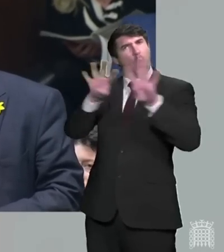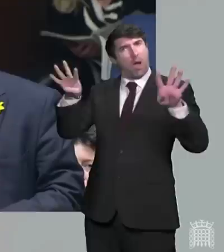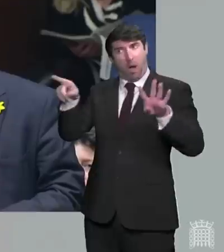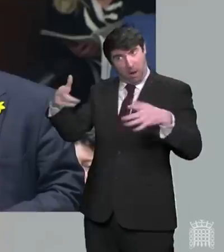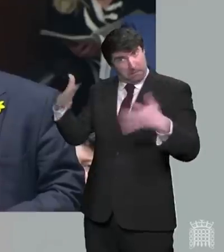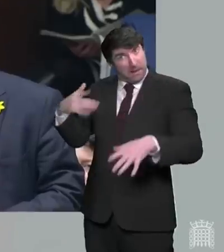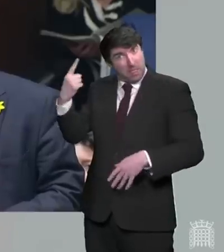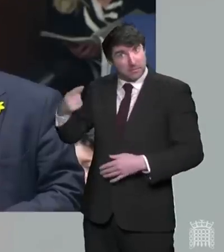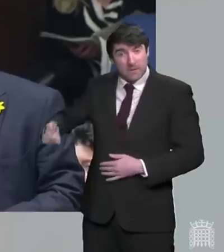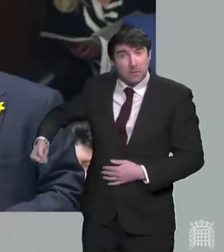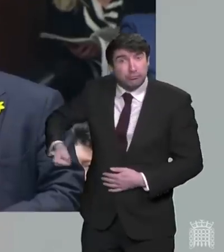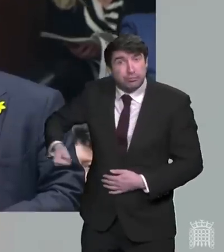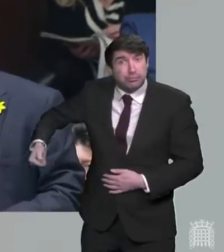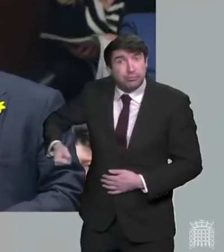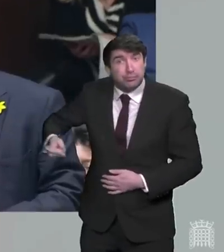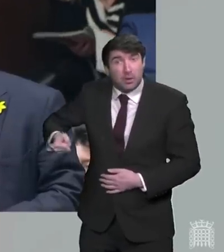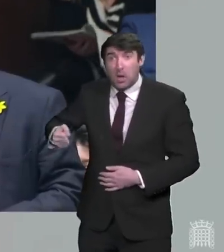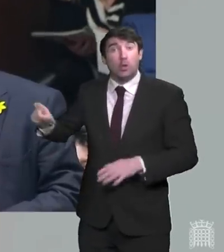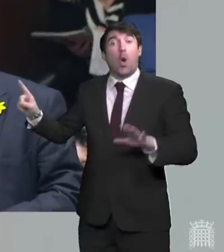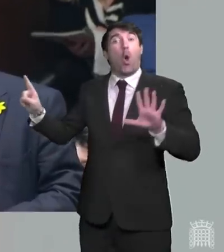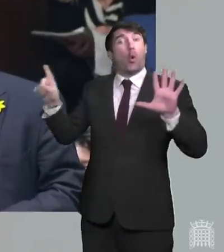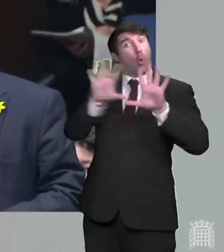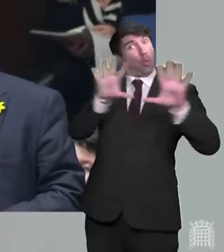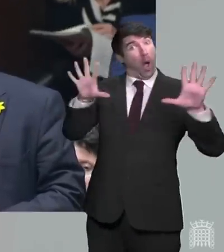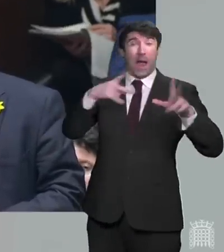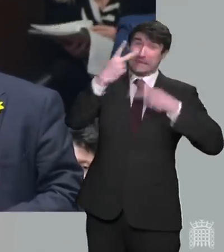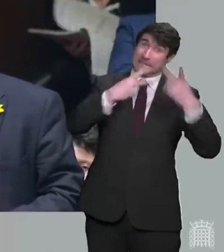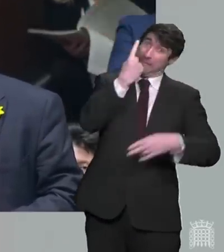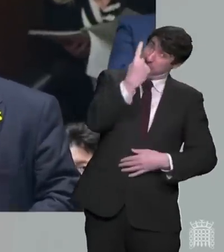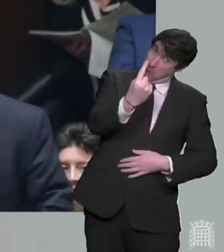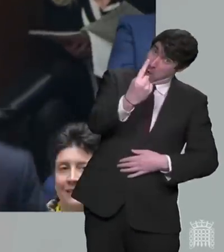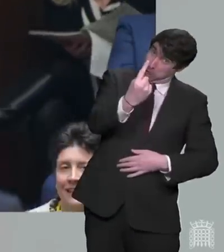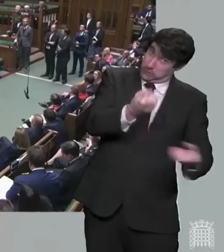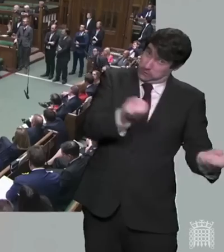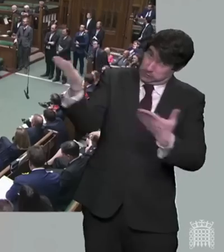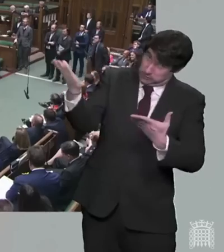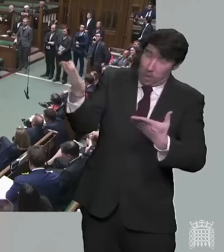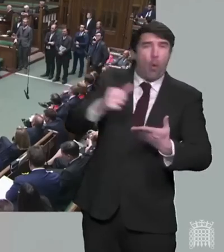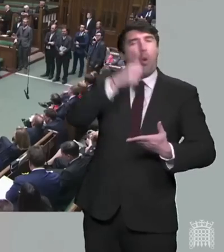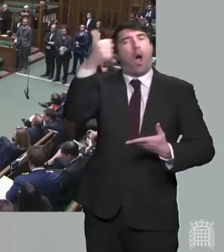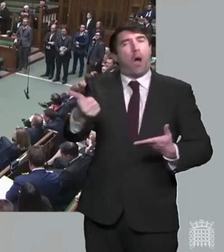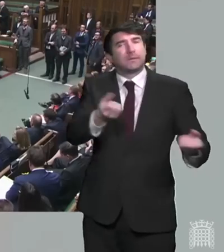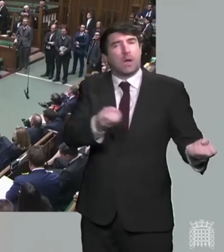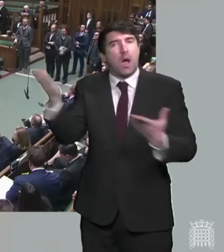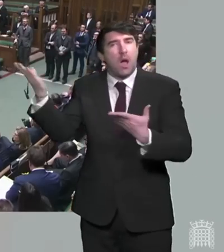third country, should they be deported to Rwanda before or after they sing for the King?